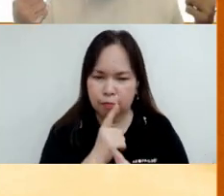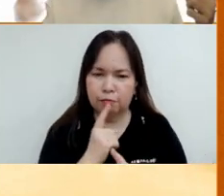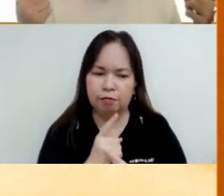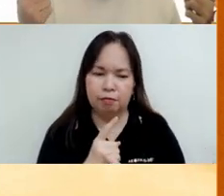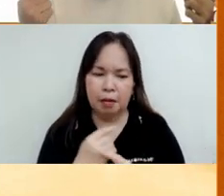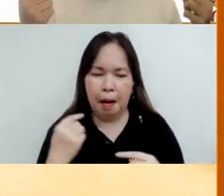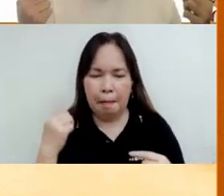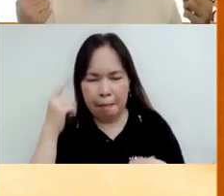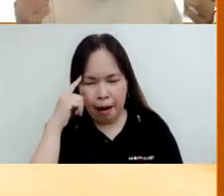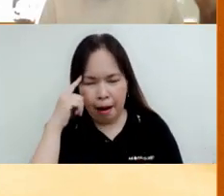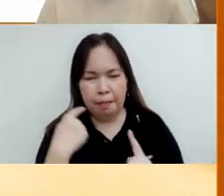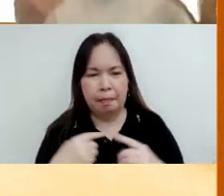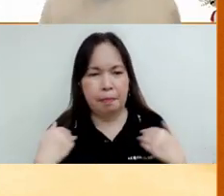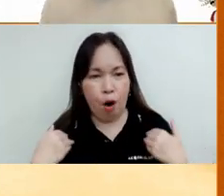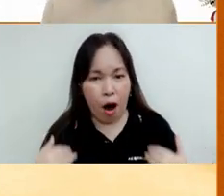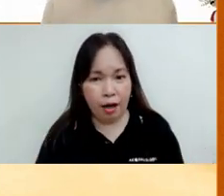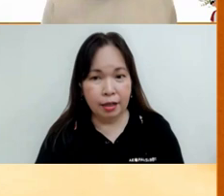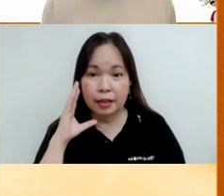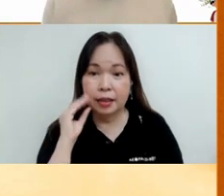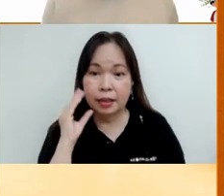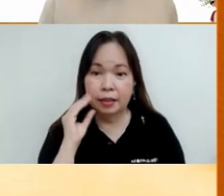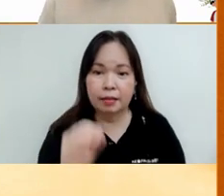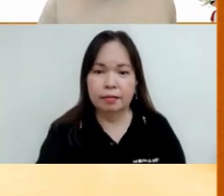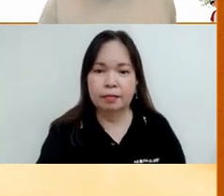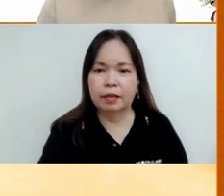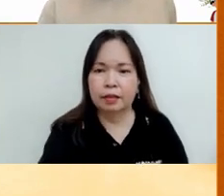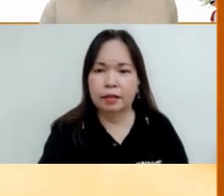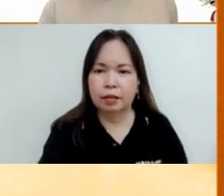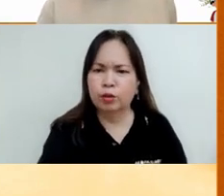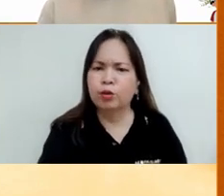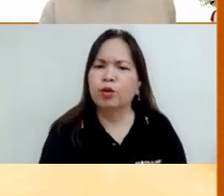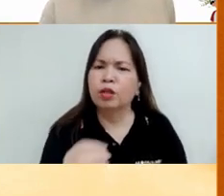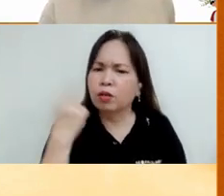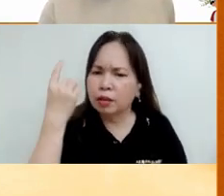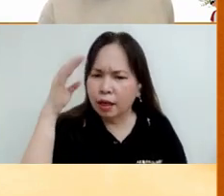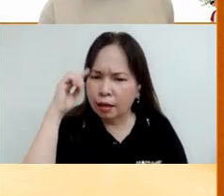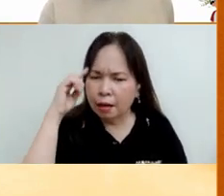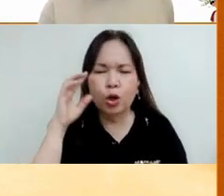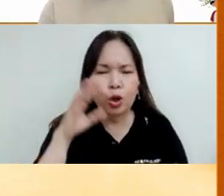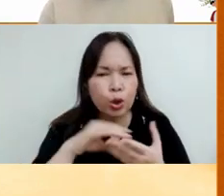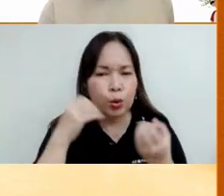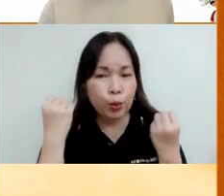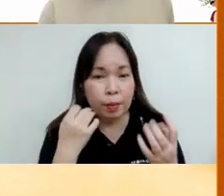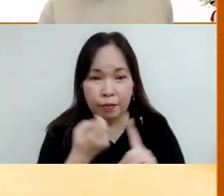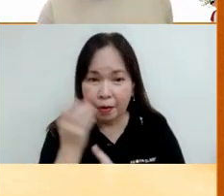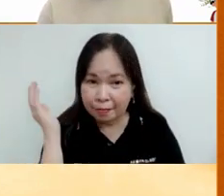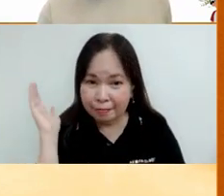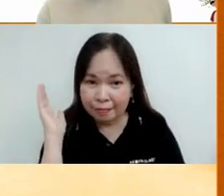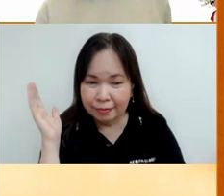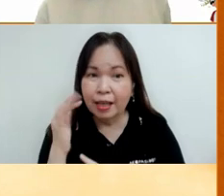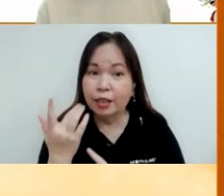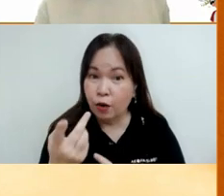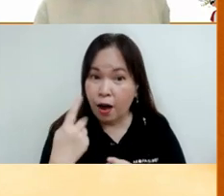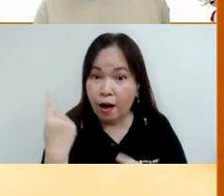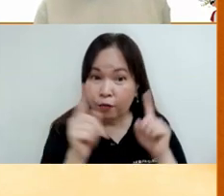not just in the mind; it also lives in the body. We learned so much from Sherry, and we will welcome your questions later